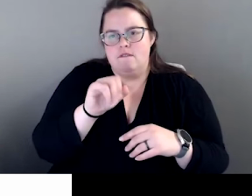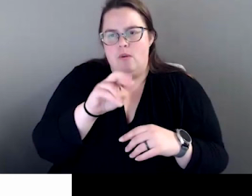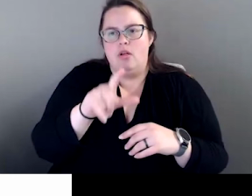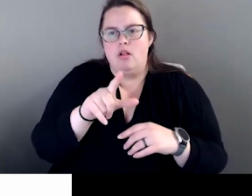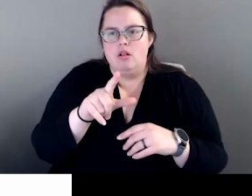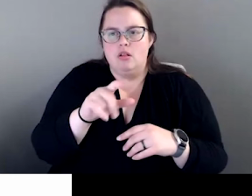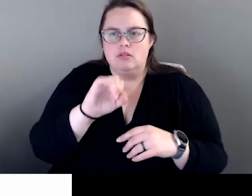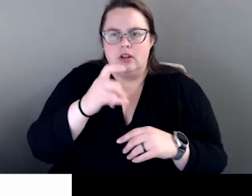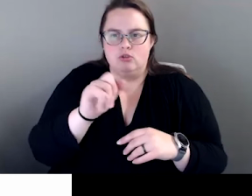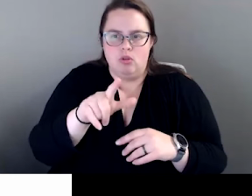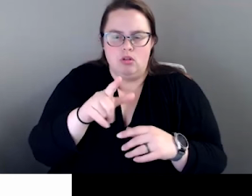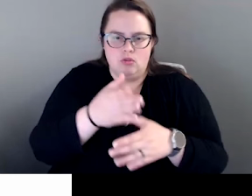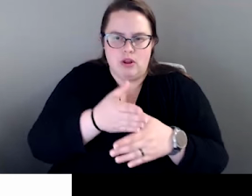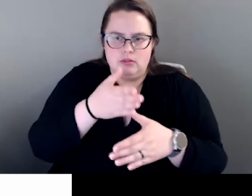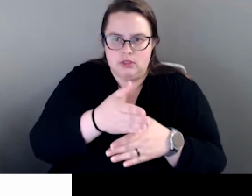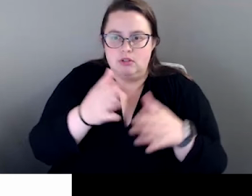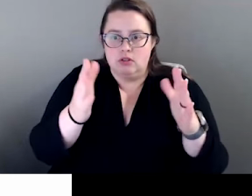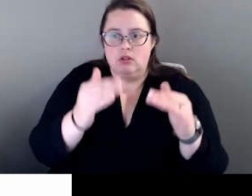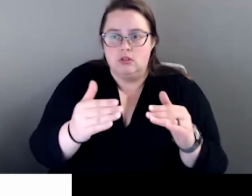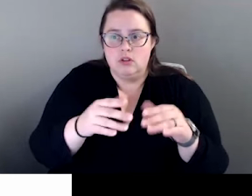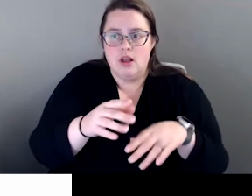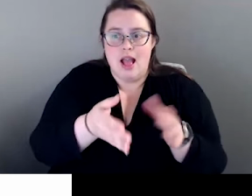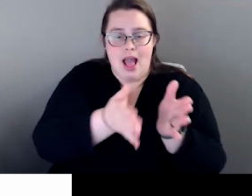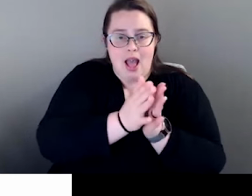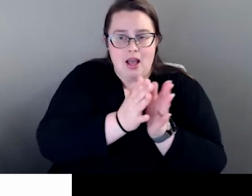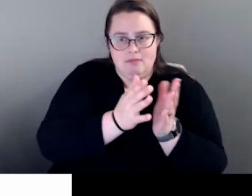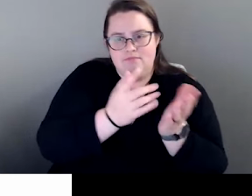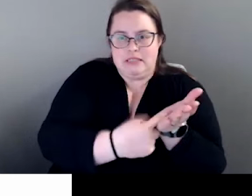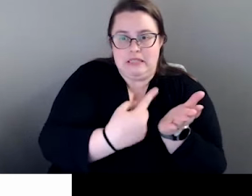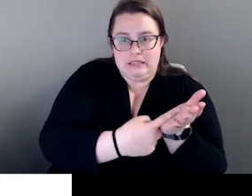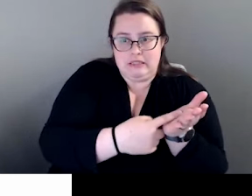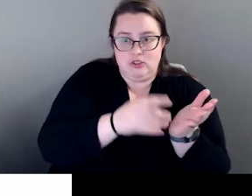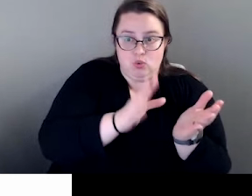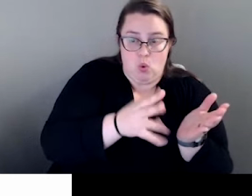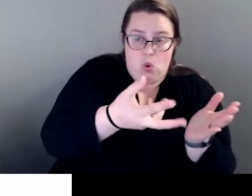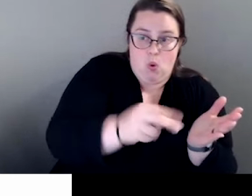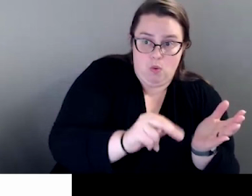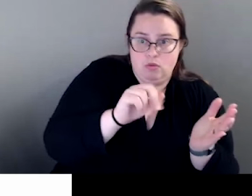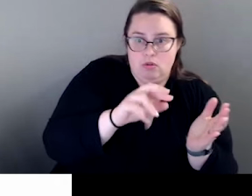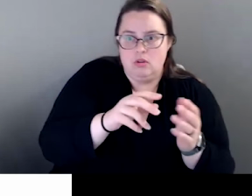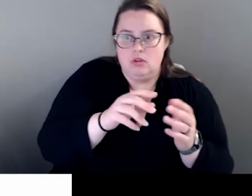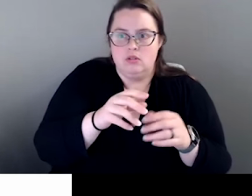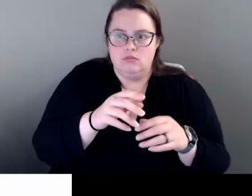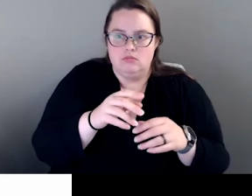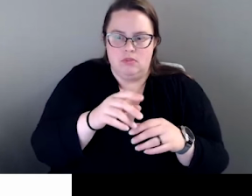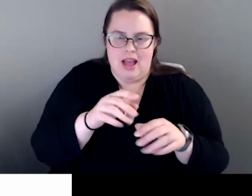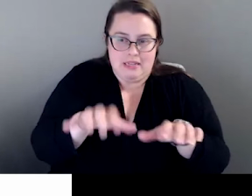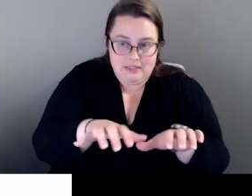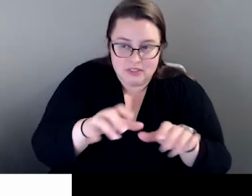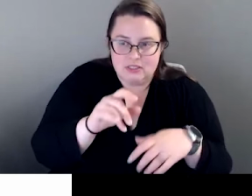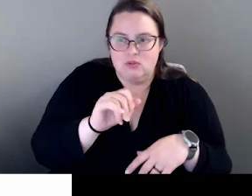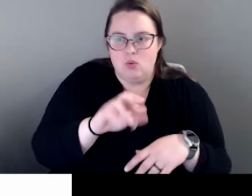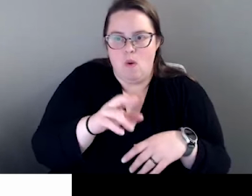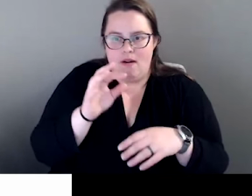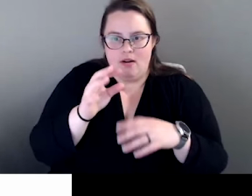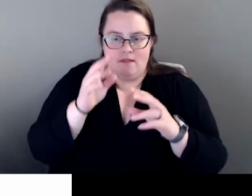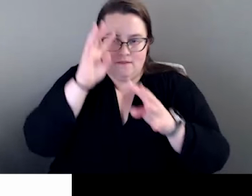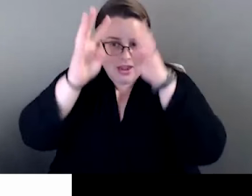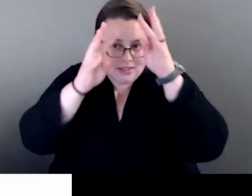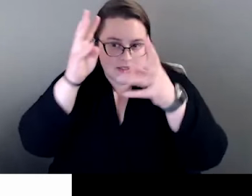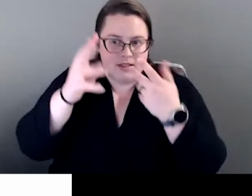Also discussing your own or someone else's like sexual activities or fantasies or preferences or history. Also making